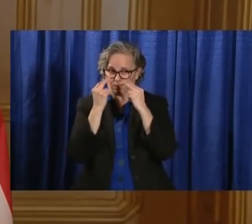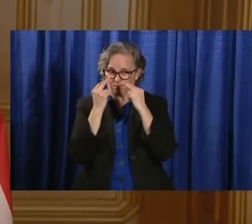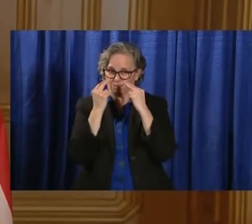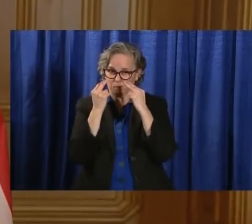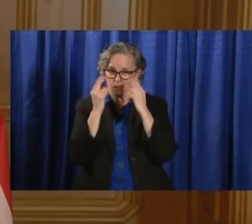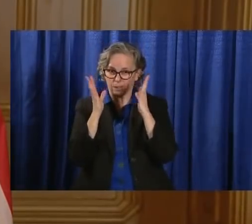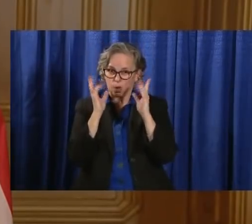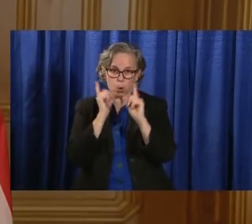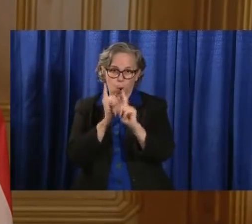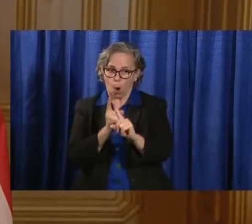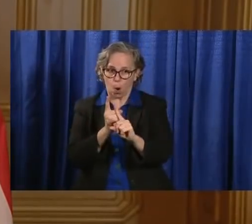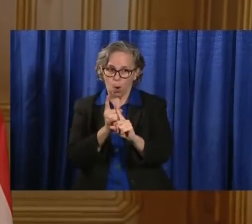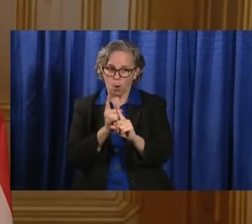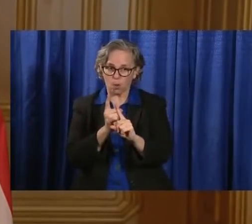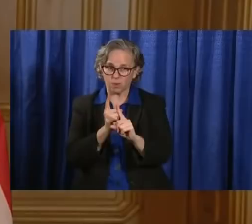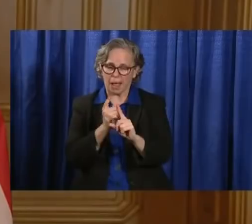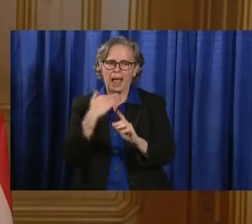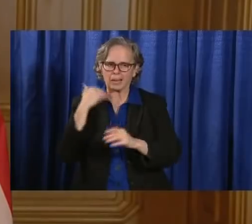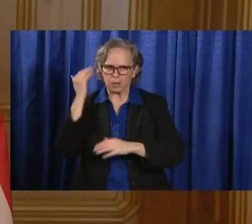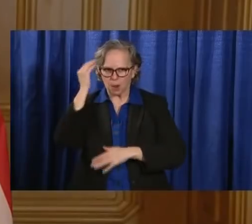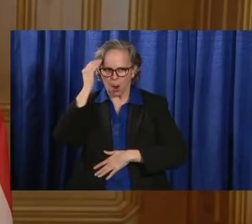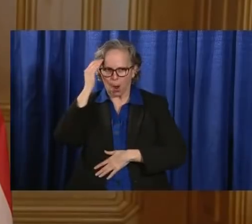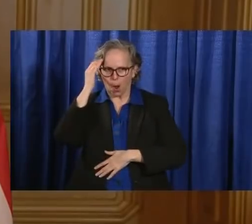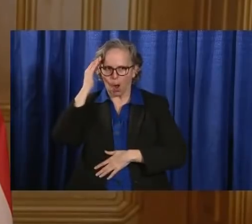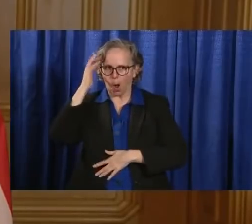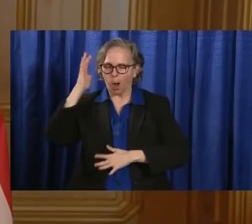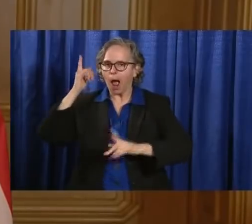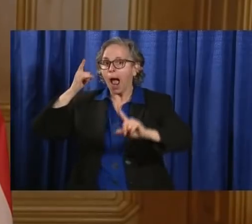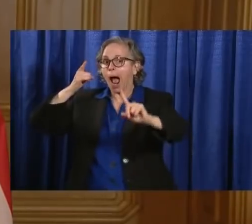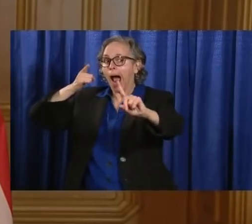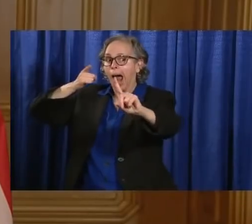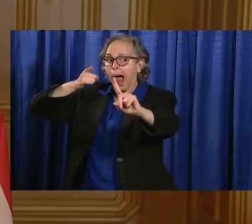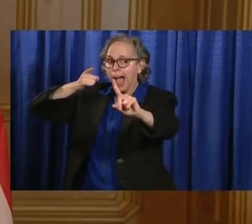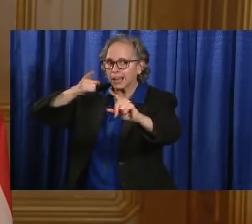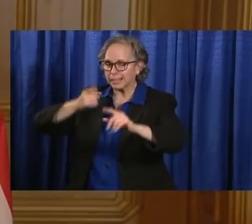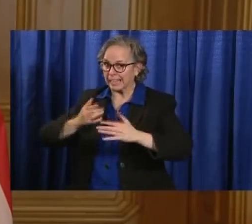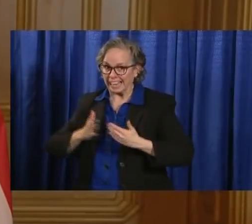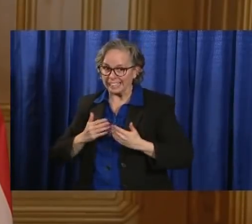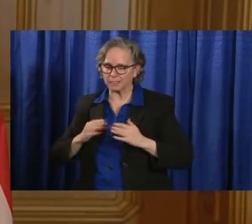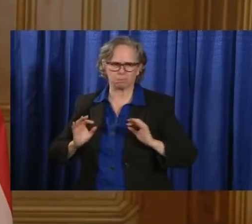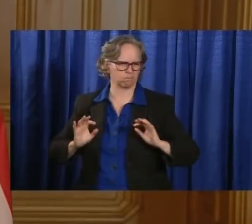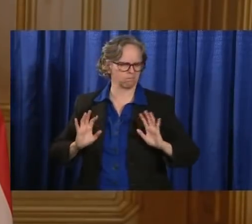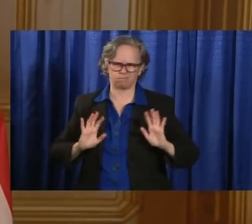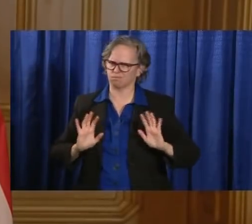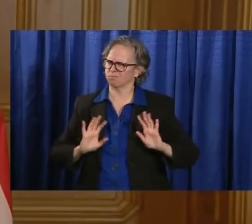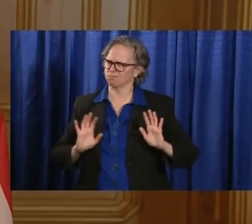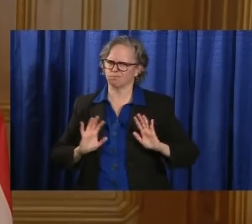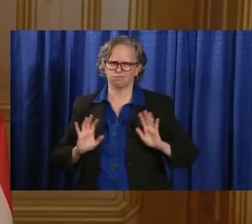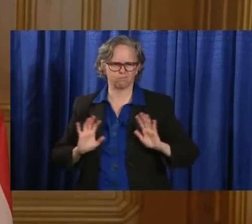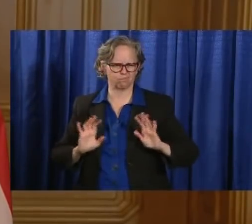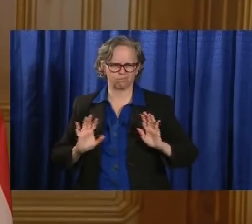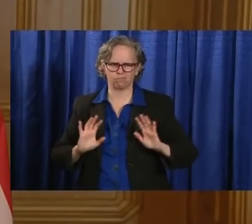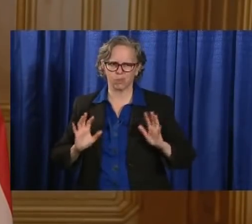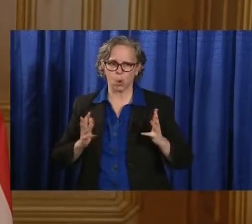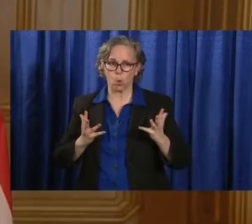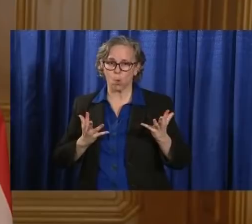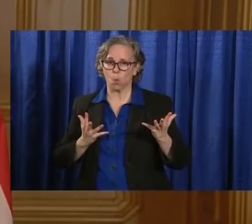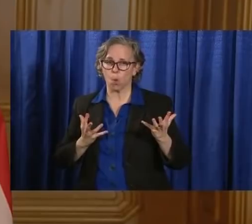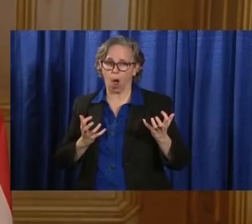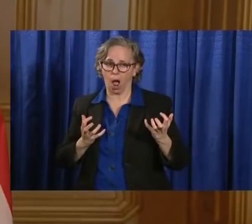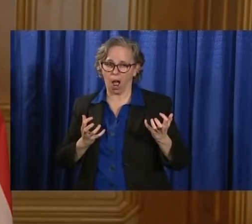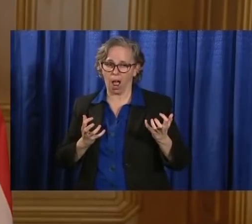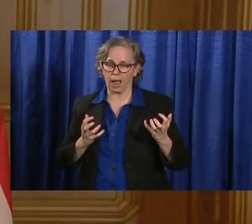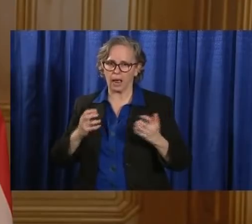it's aspirational, and we certainly are not there yet, but we want to make sure that this personal